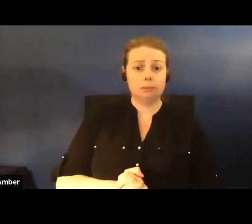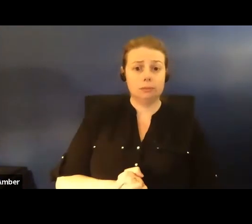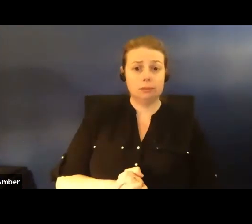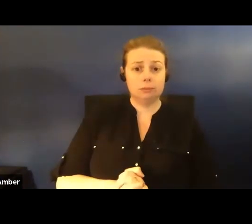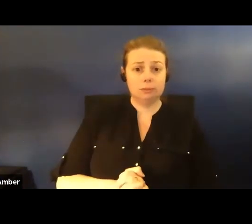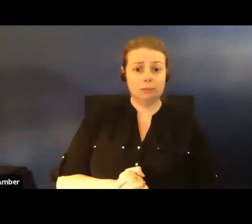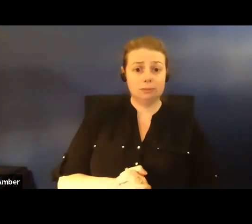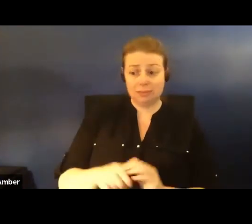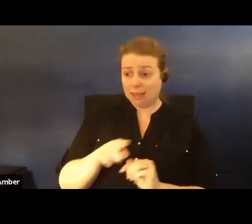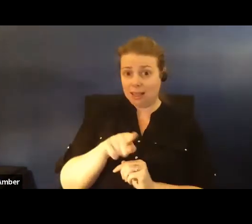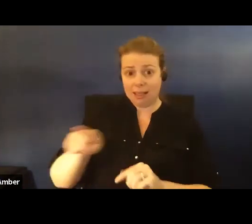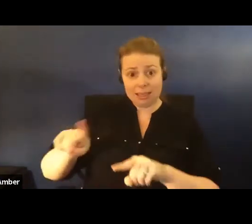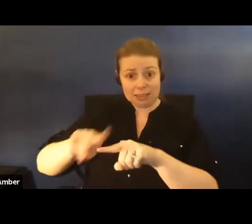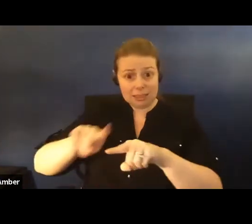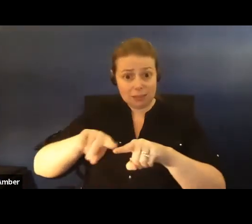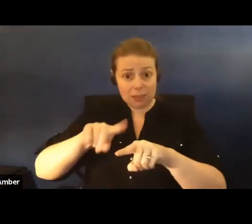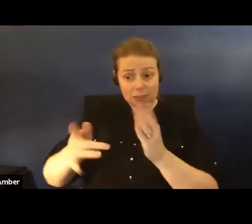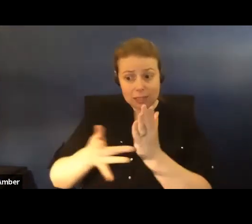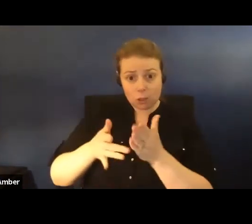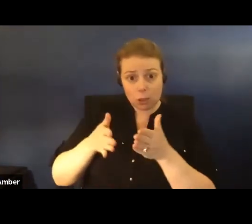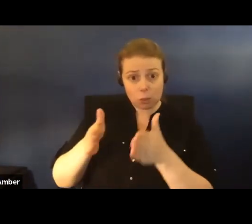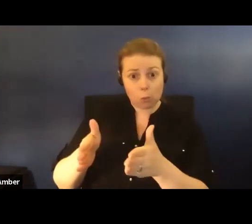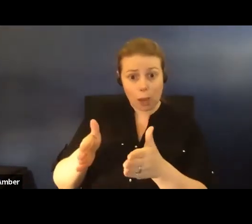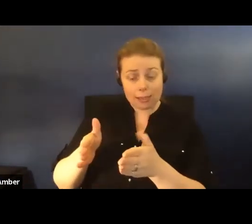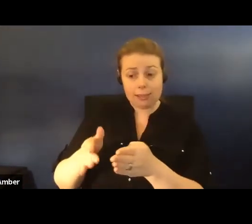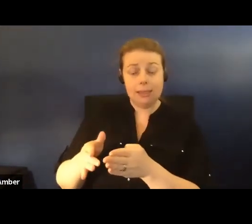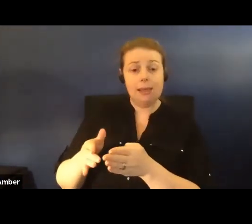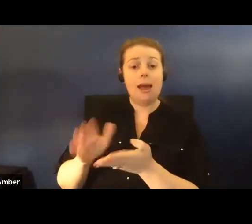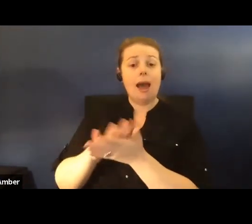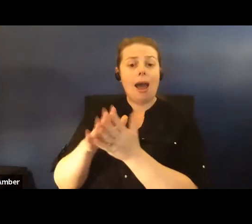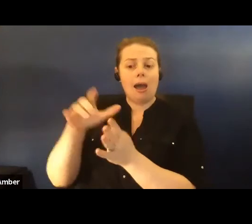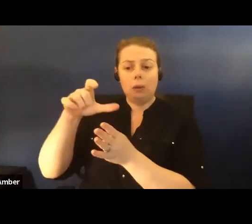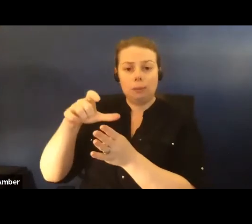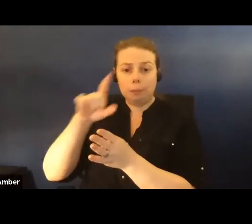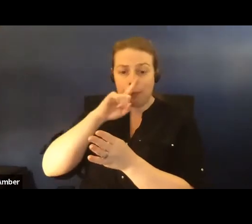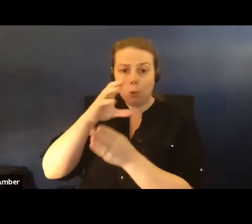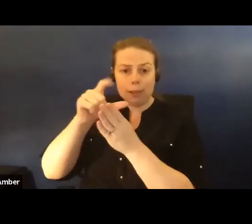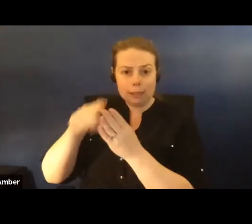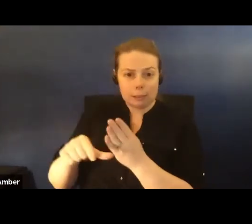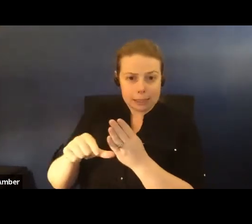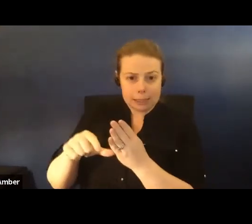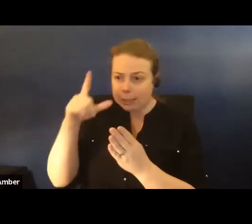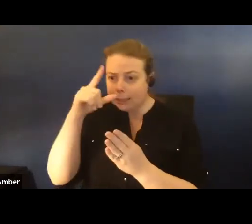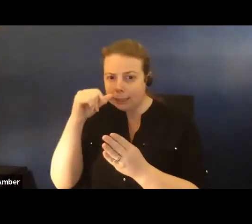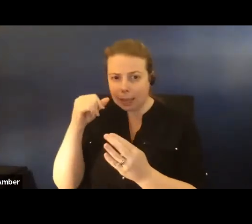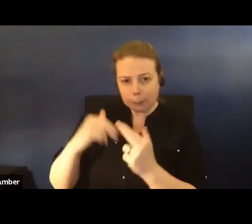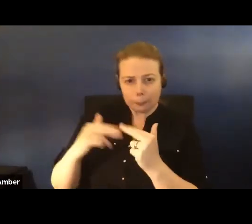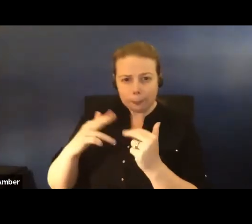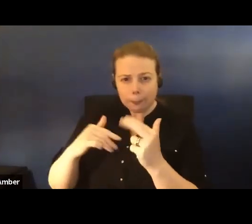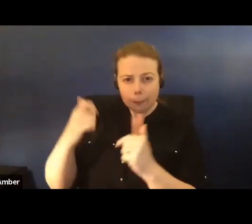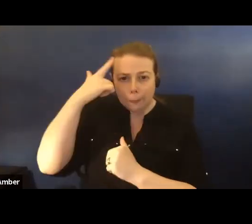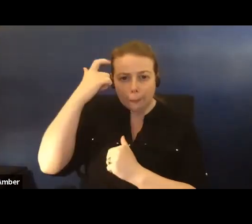for many people with disability to formulate, exchange, and express their opinions and be able